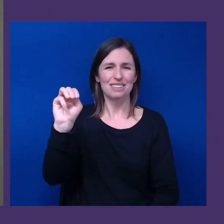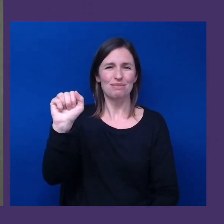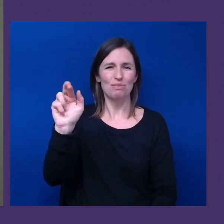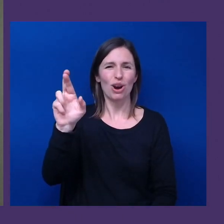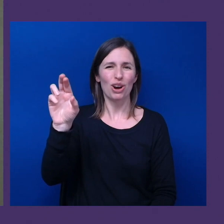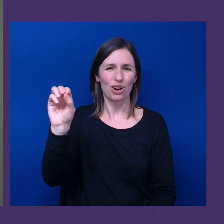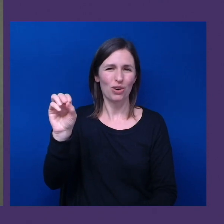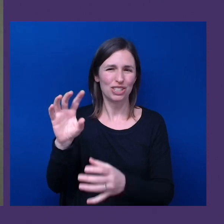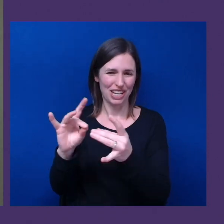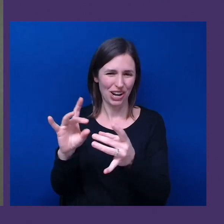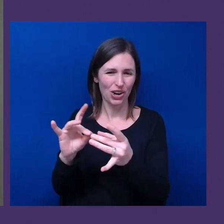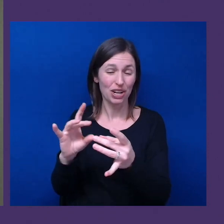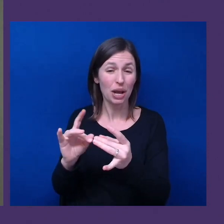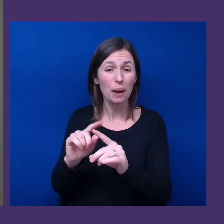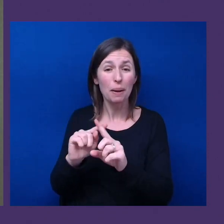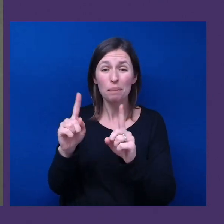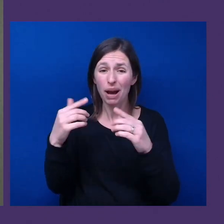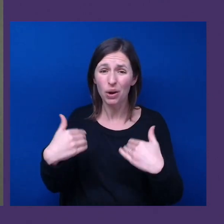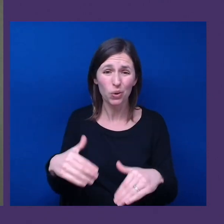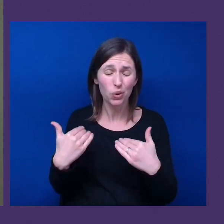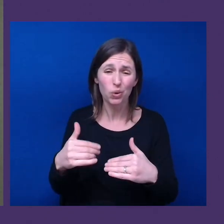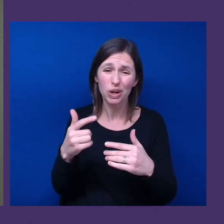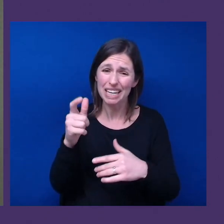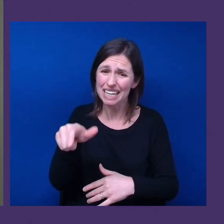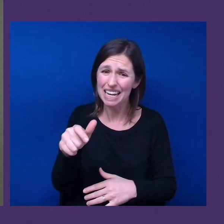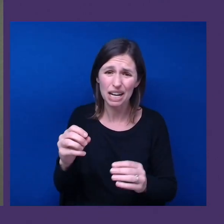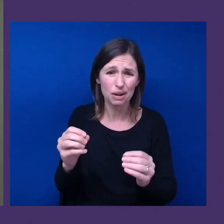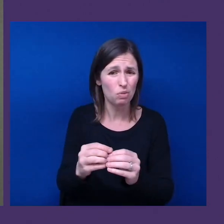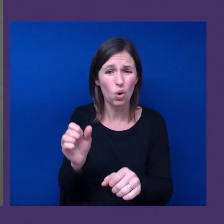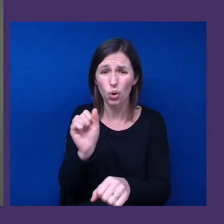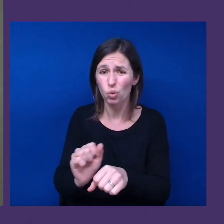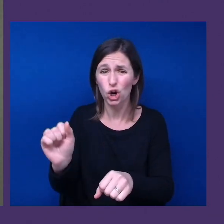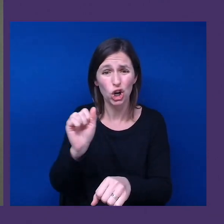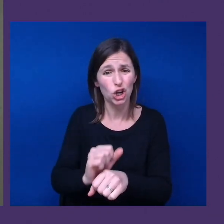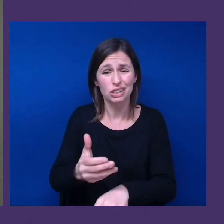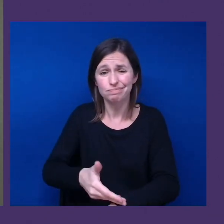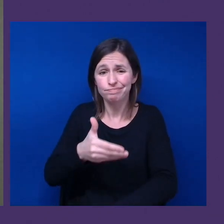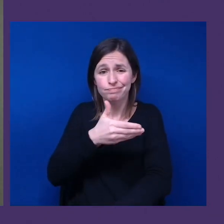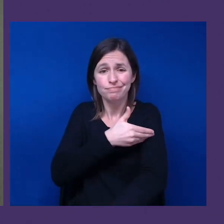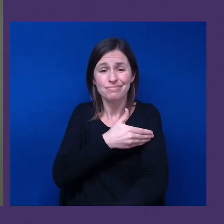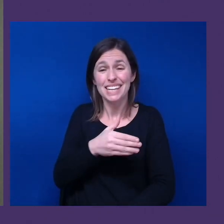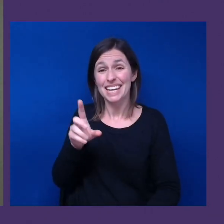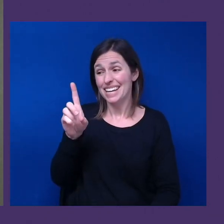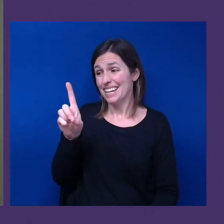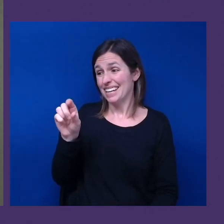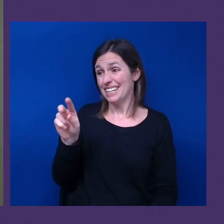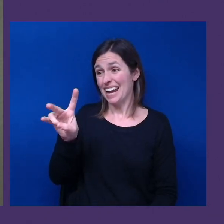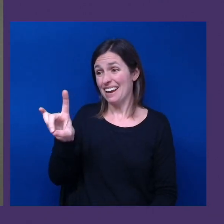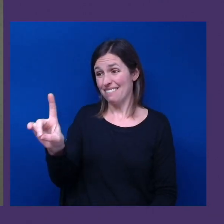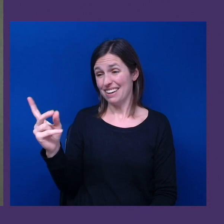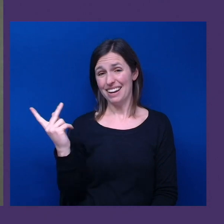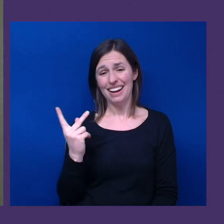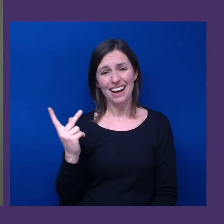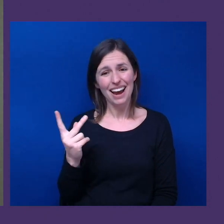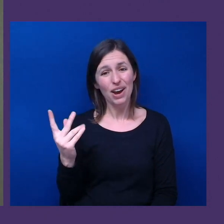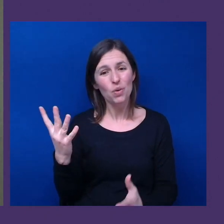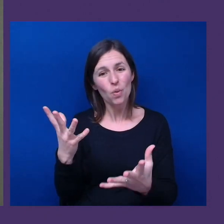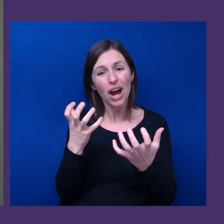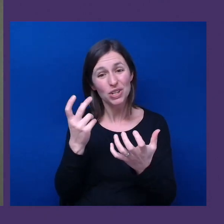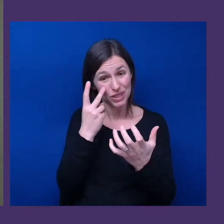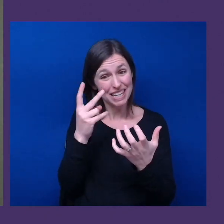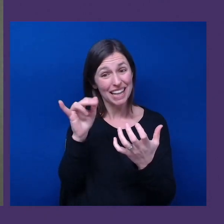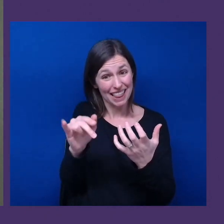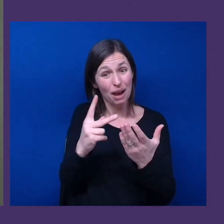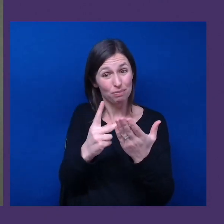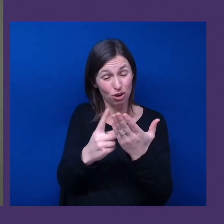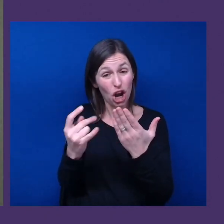there is more work to be done. David and I would like to see, in addition to having this speech accessibility project succeed, we would